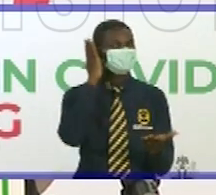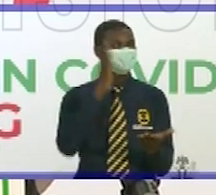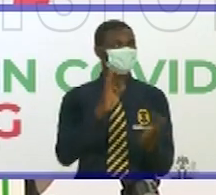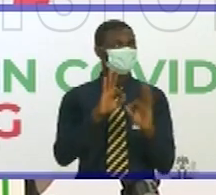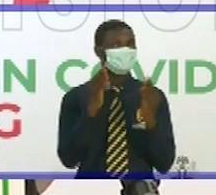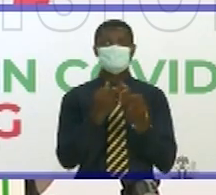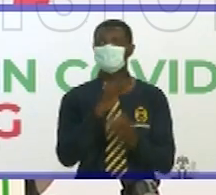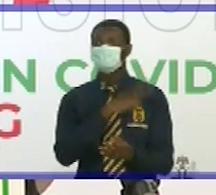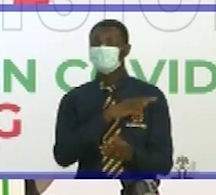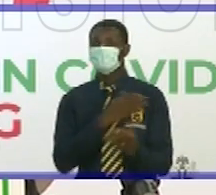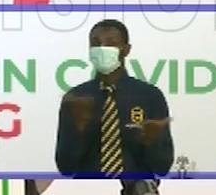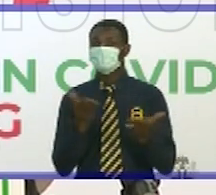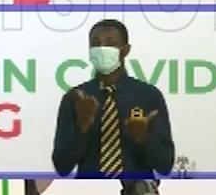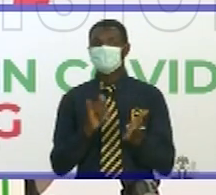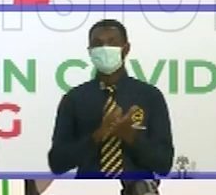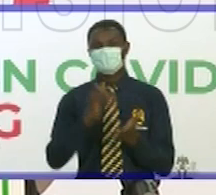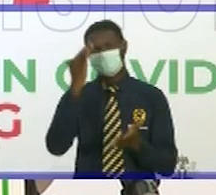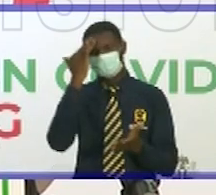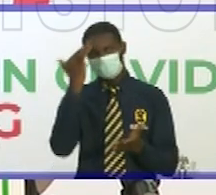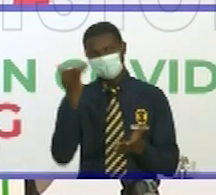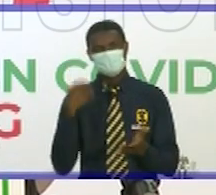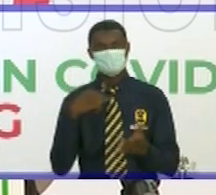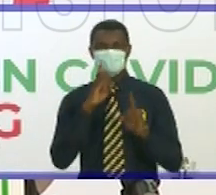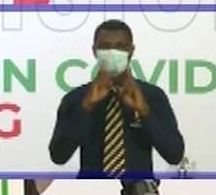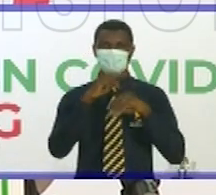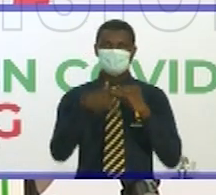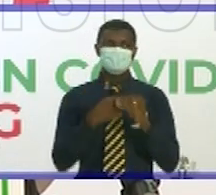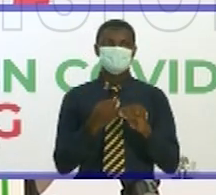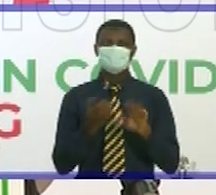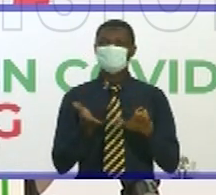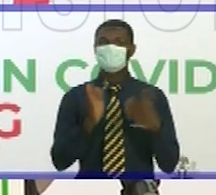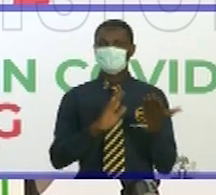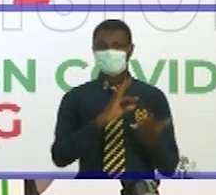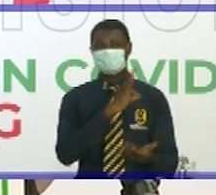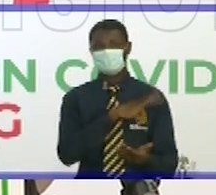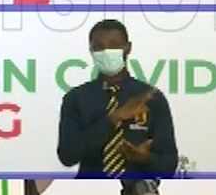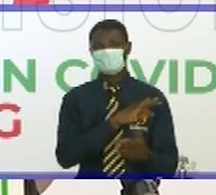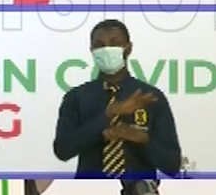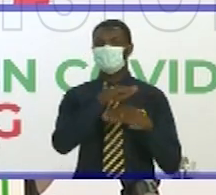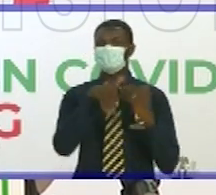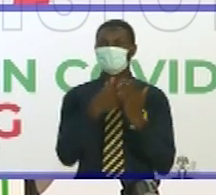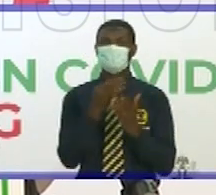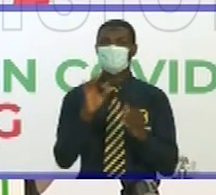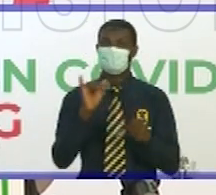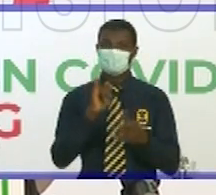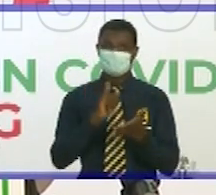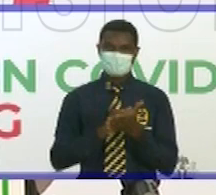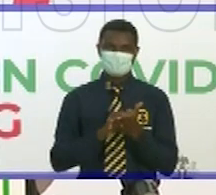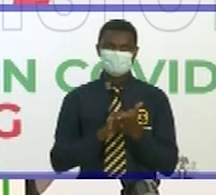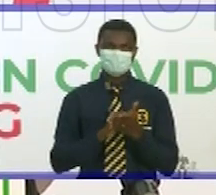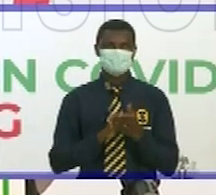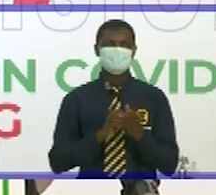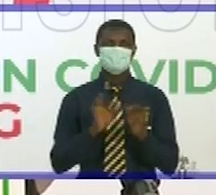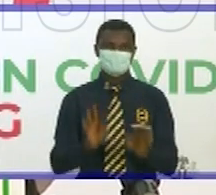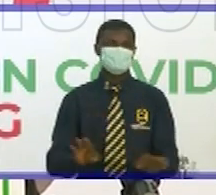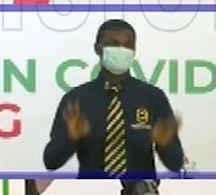ni a se ma nsoro death benefit and all that gbogbo yen na do se pataki eto do se pataki ni